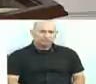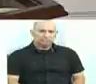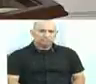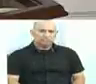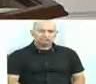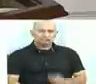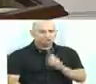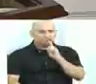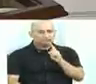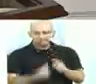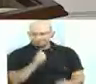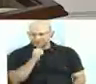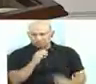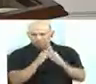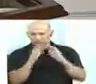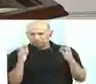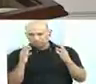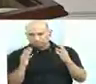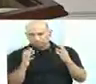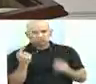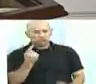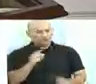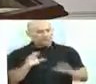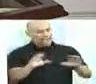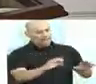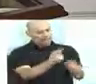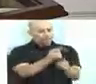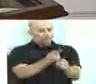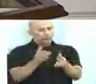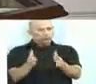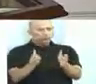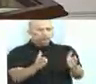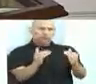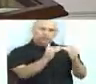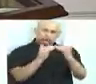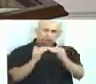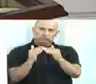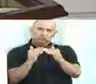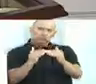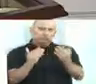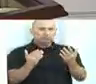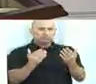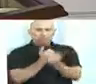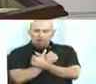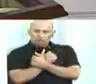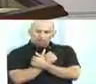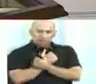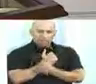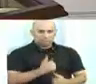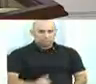Not really. Just to act justly. To love